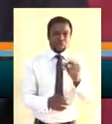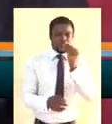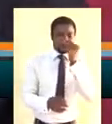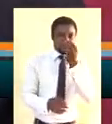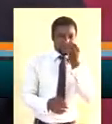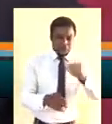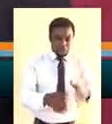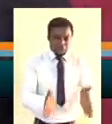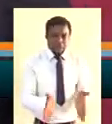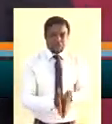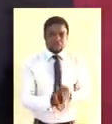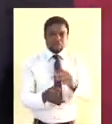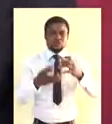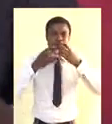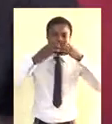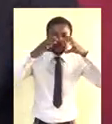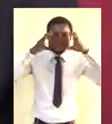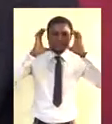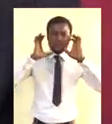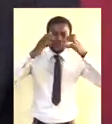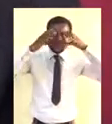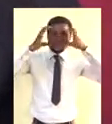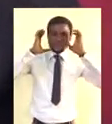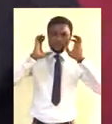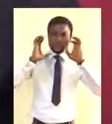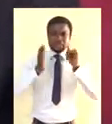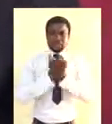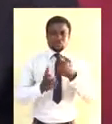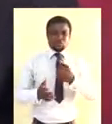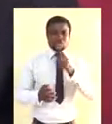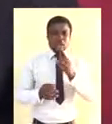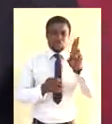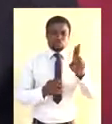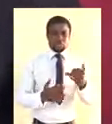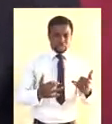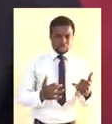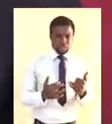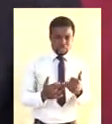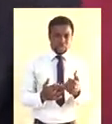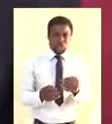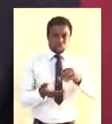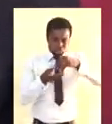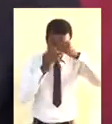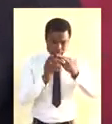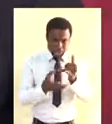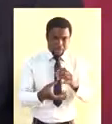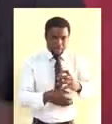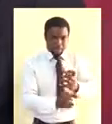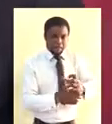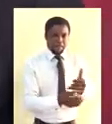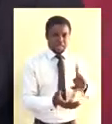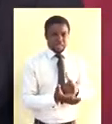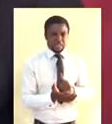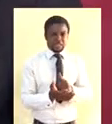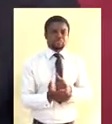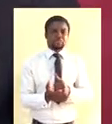even face masks. Yes, face masks that we have now. Things like shoes. So this is an opportunity for students to create things,